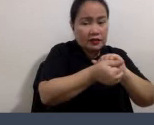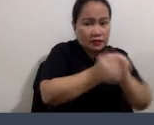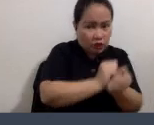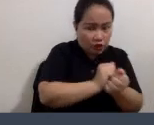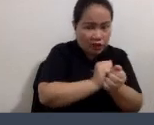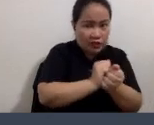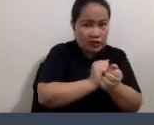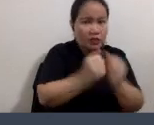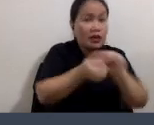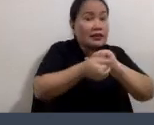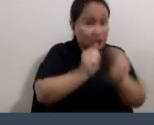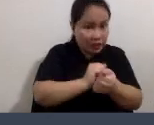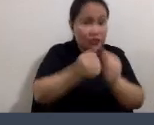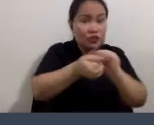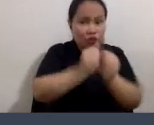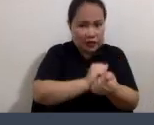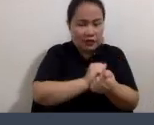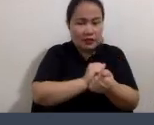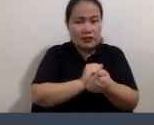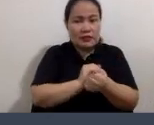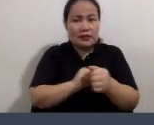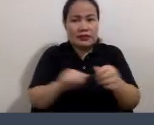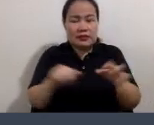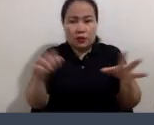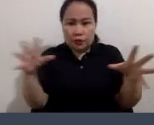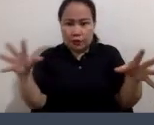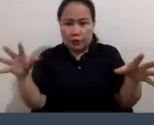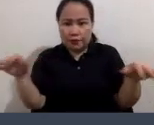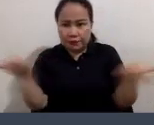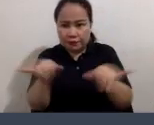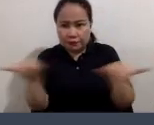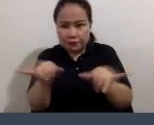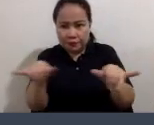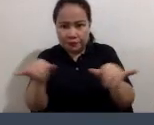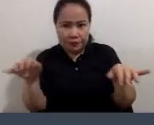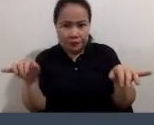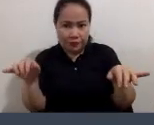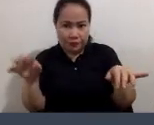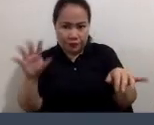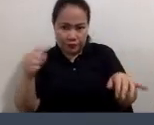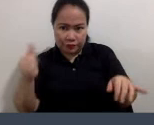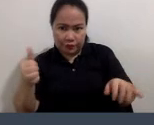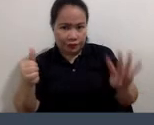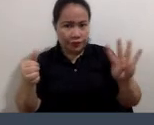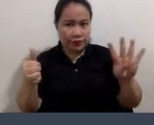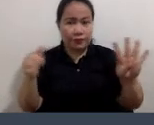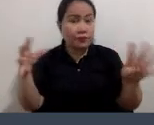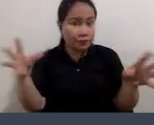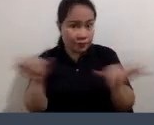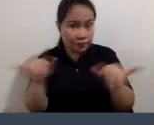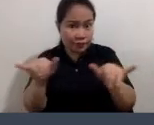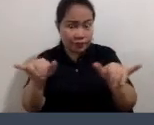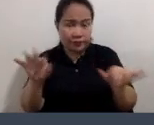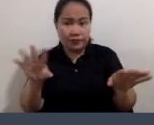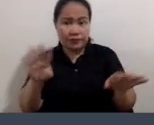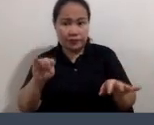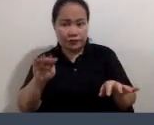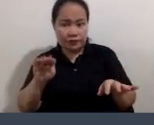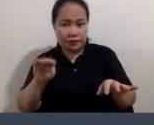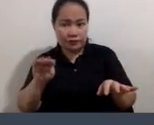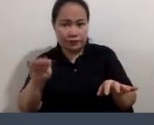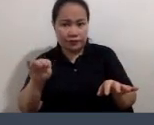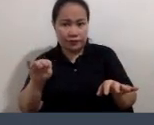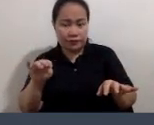change again. So, magiging positive. So, let us combine similar signs or same signs. So, 10 and 4, that